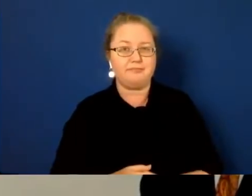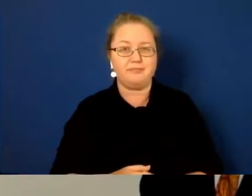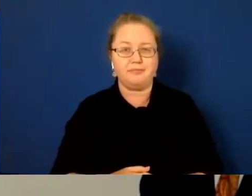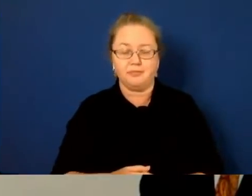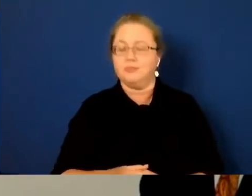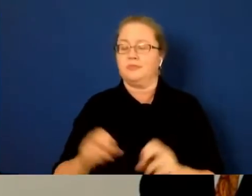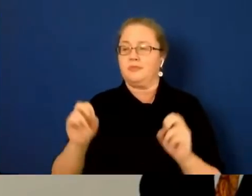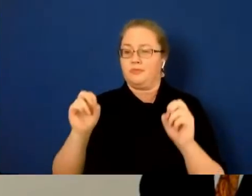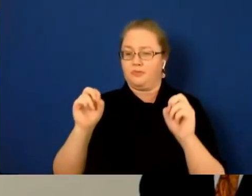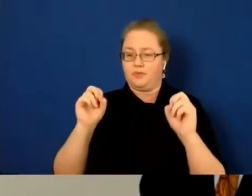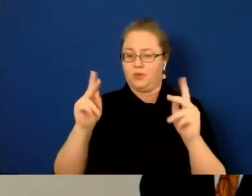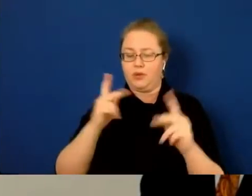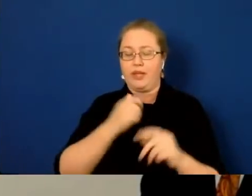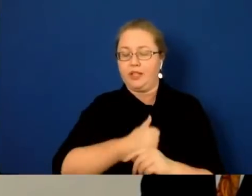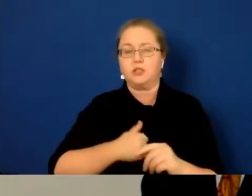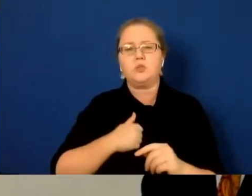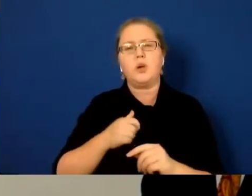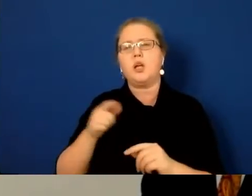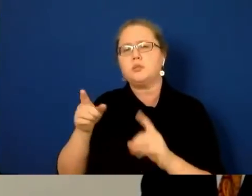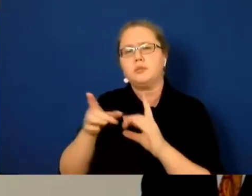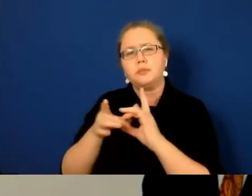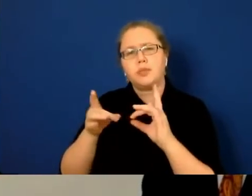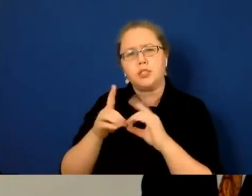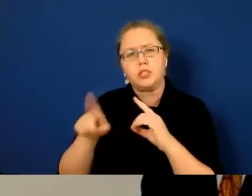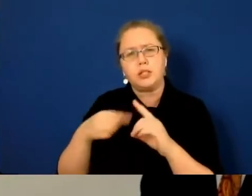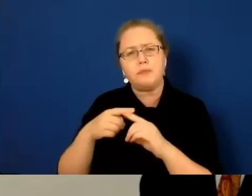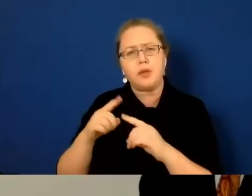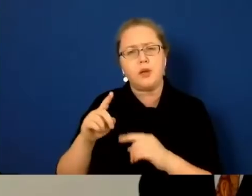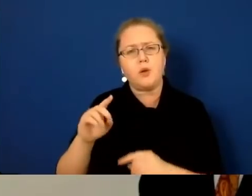Rob, we lost you. Can you try again?